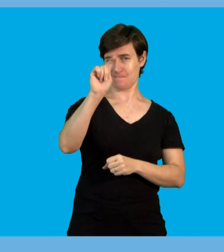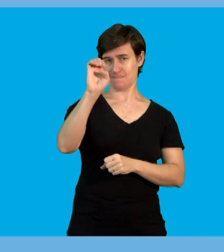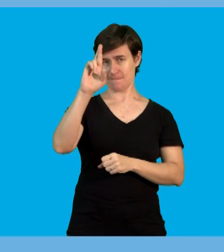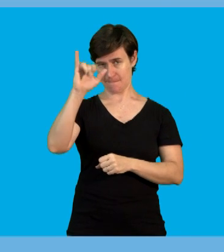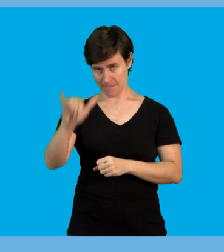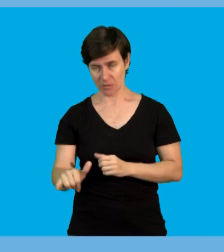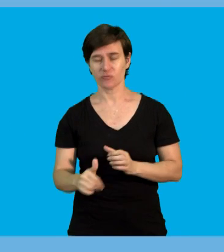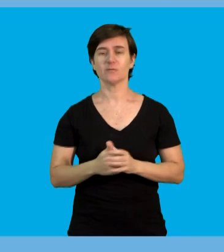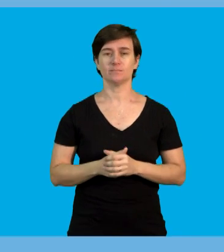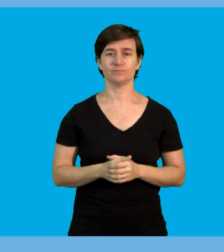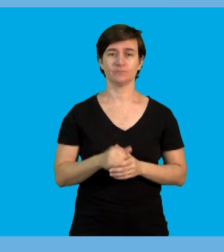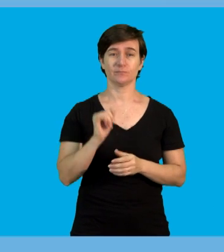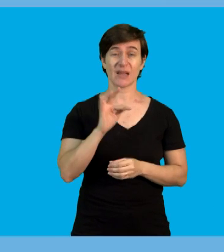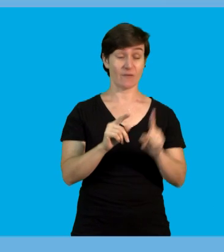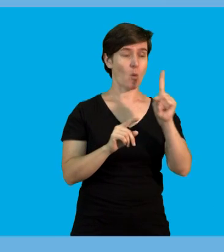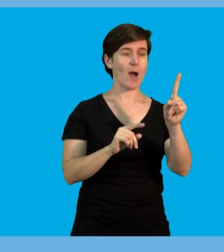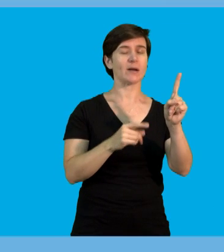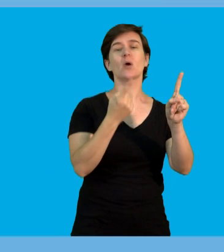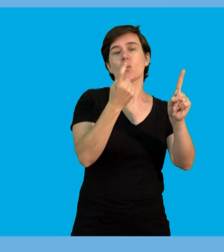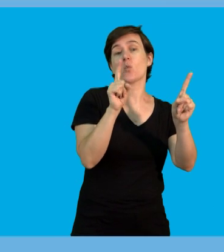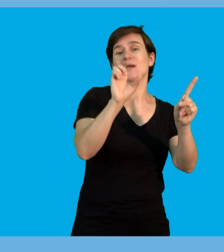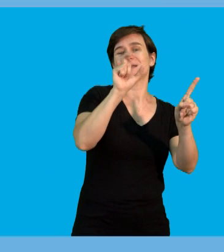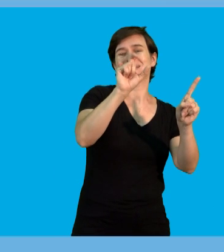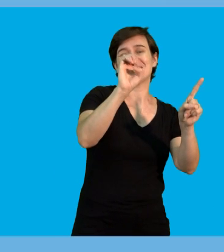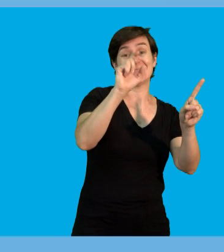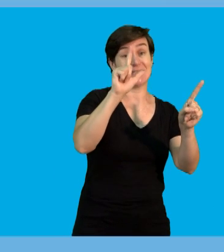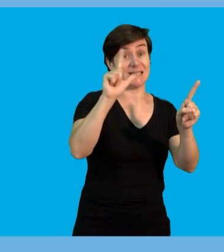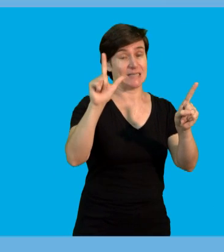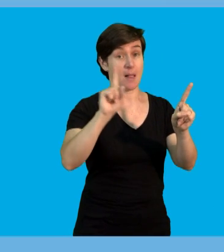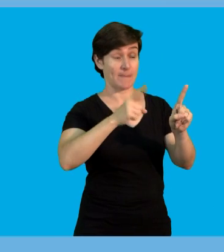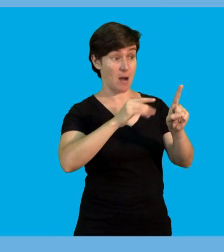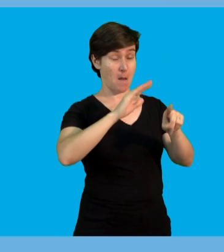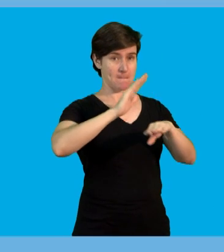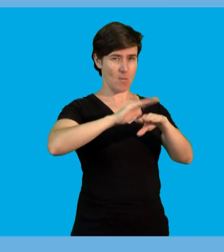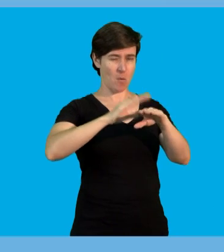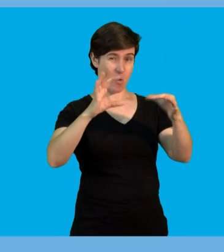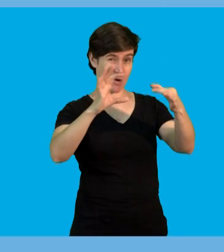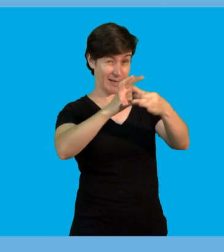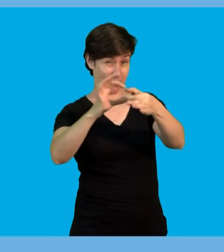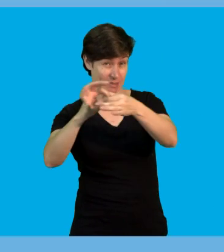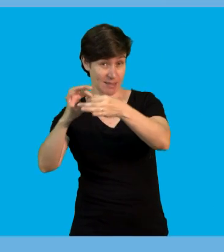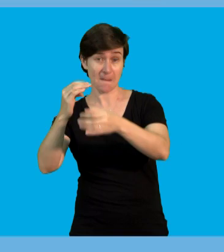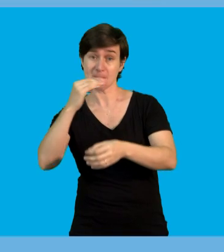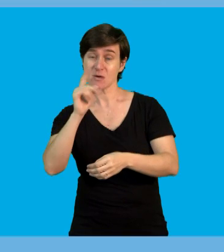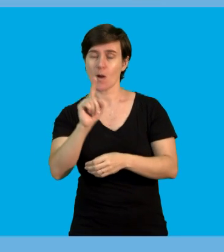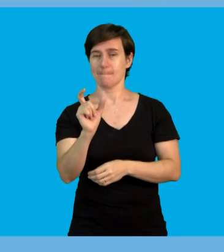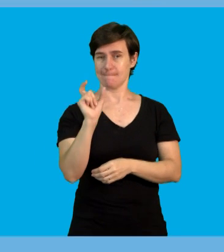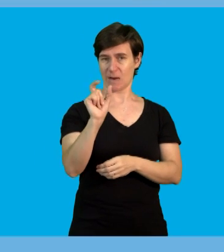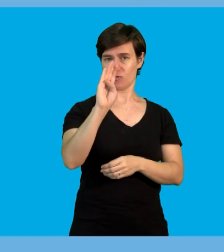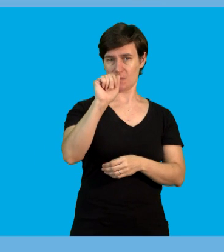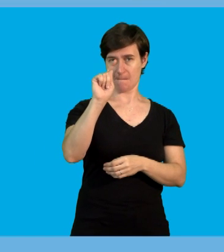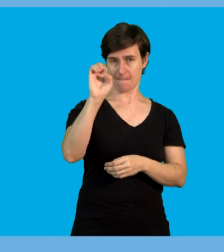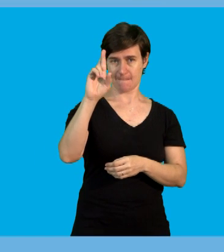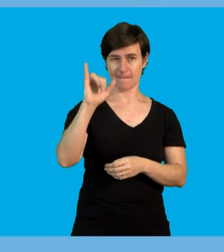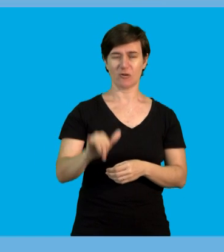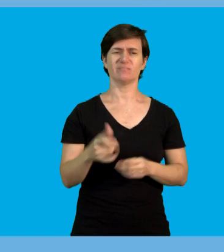called a battery. If it's just one, it's a cell. More than one, that makes up a battery. So then, cells may be connected